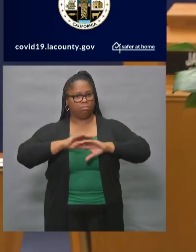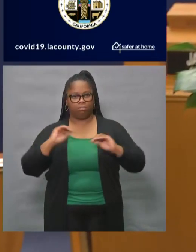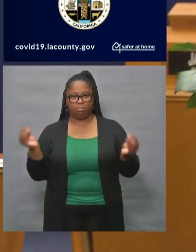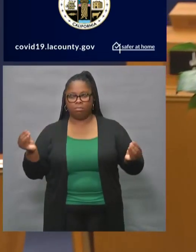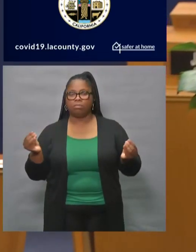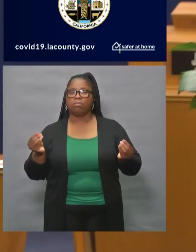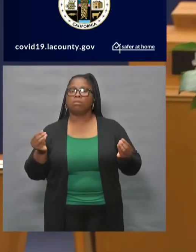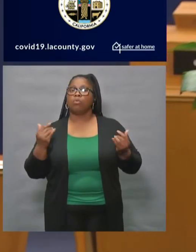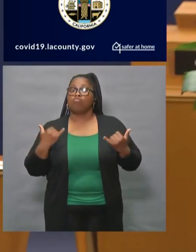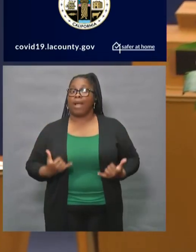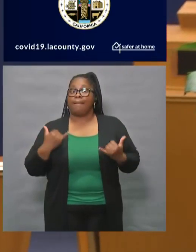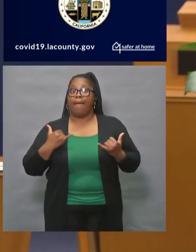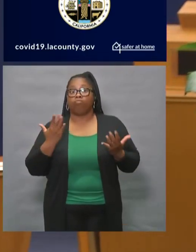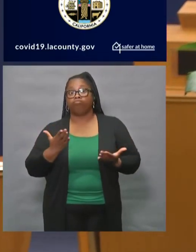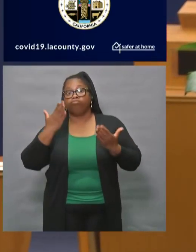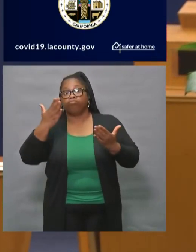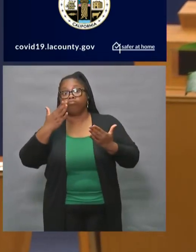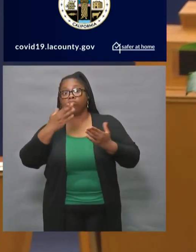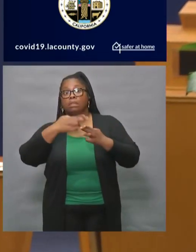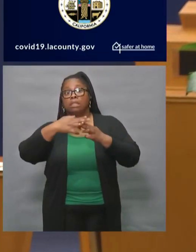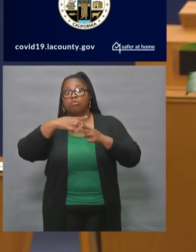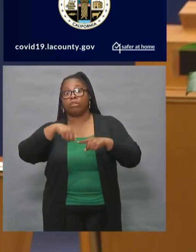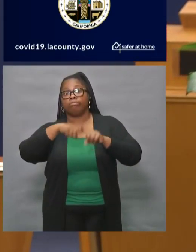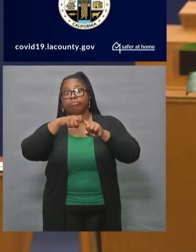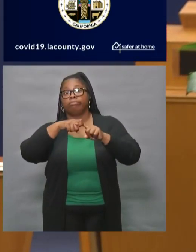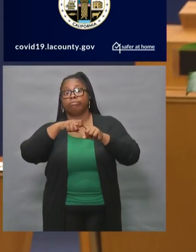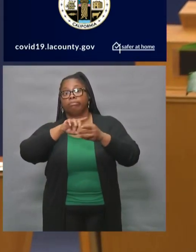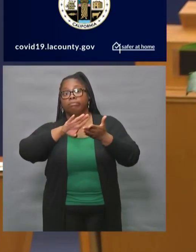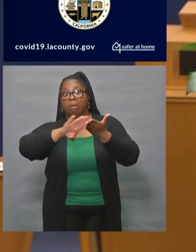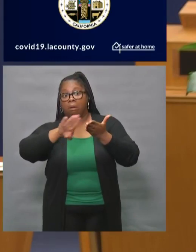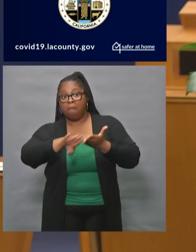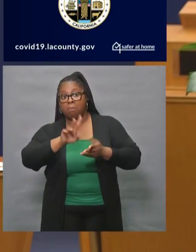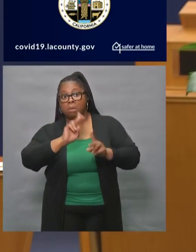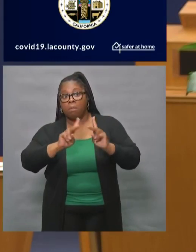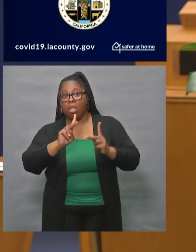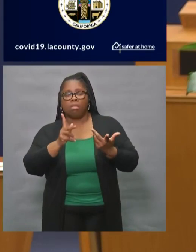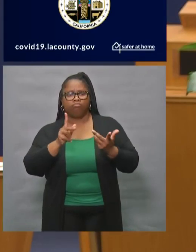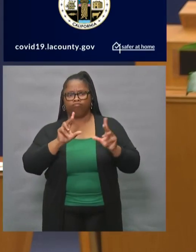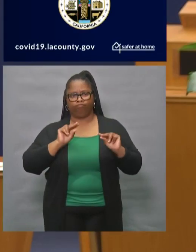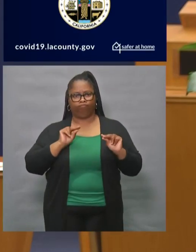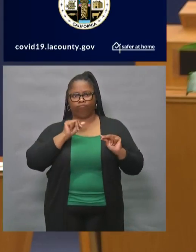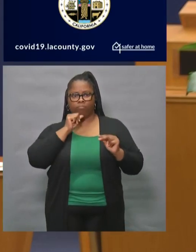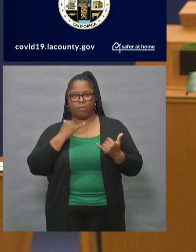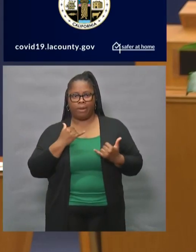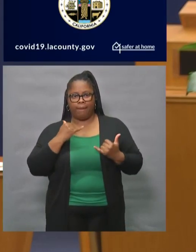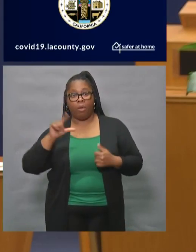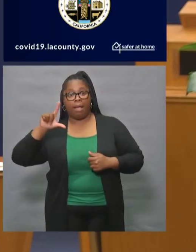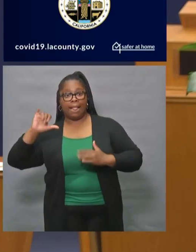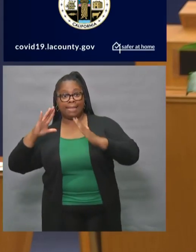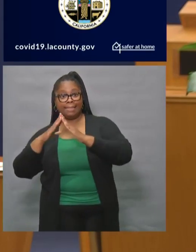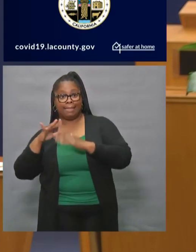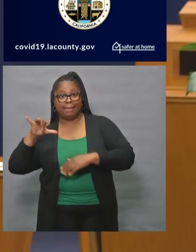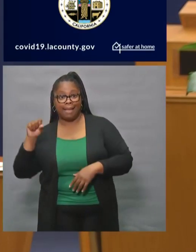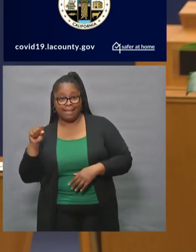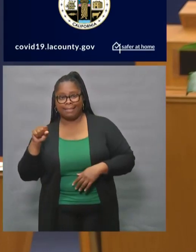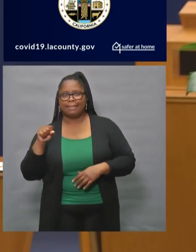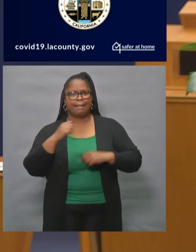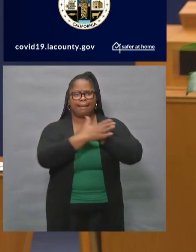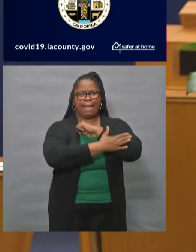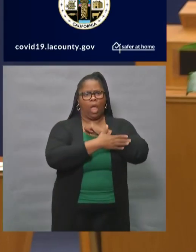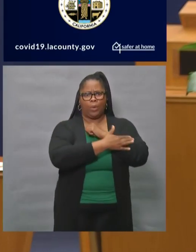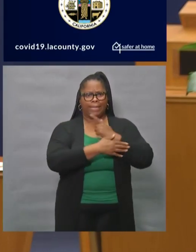recommendations to do furloughs. We are putting the budget together. But again, just because LA City is doing the work furloughs doesn't necessarily dictate that the county